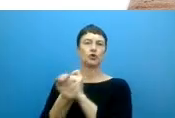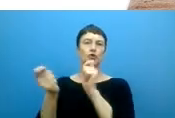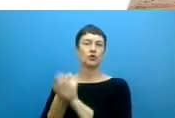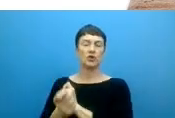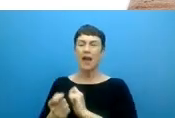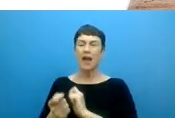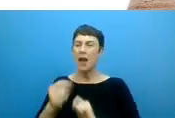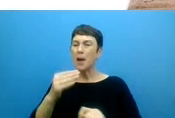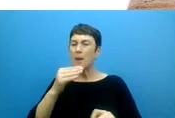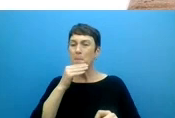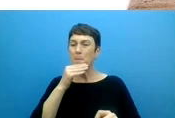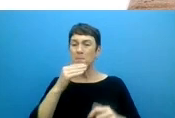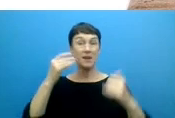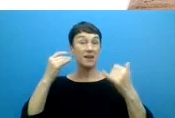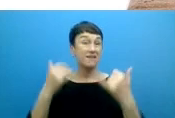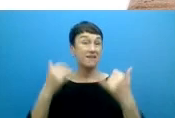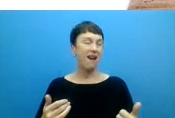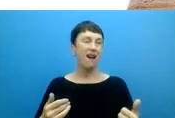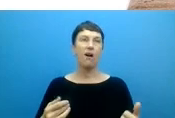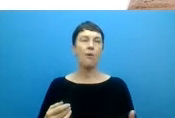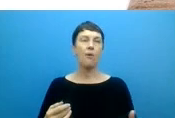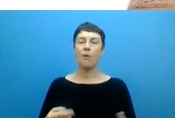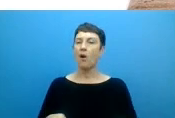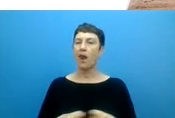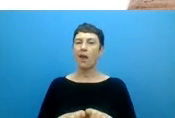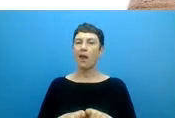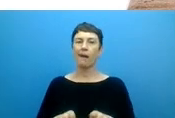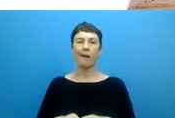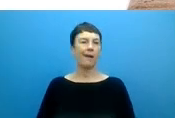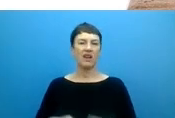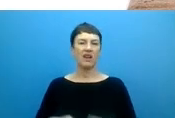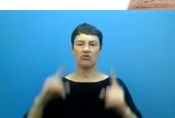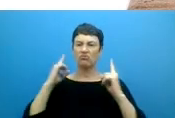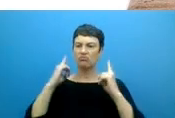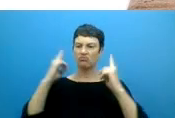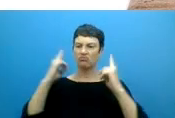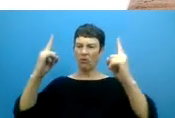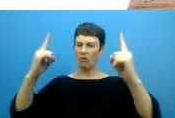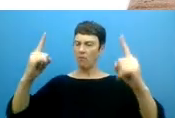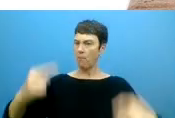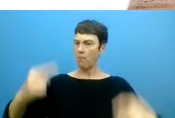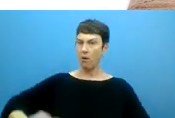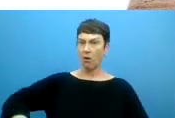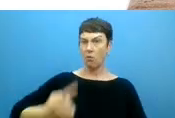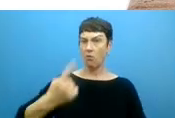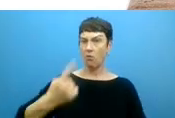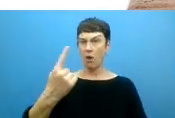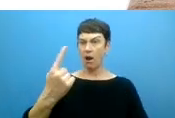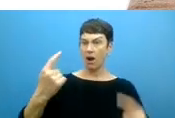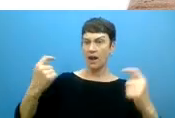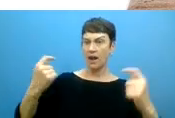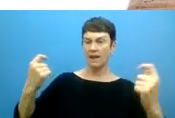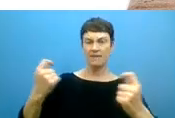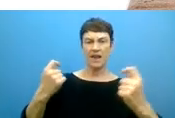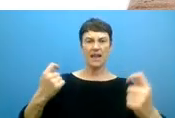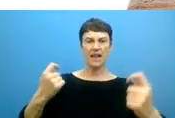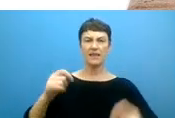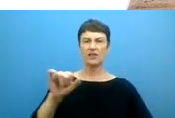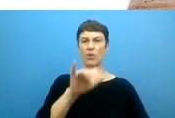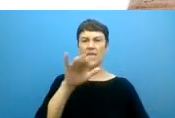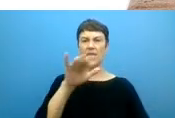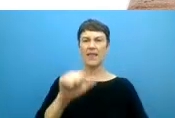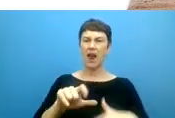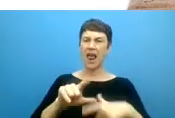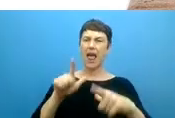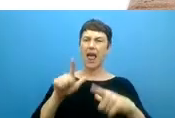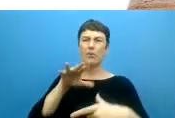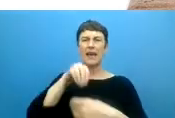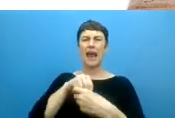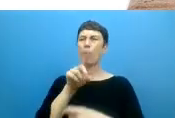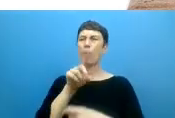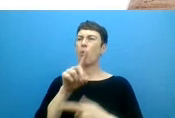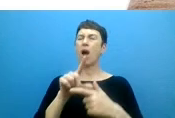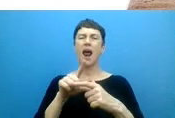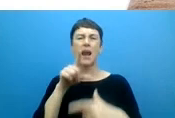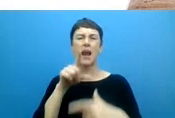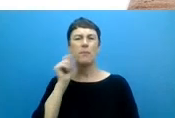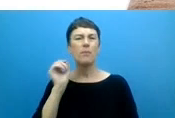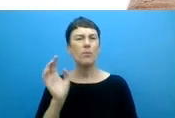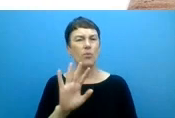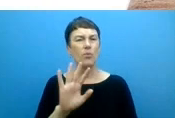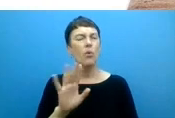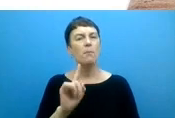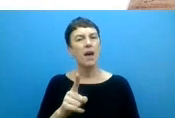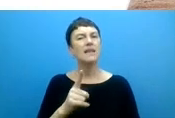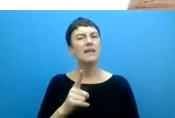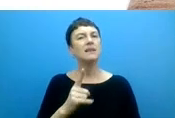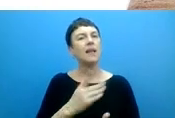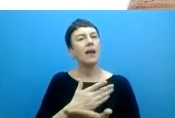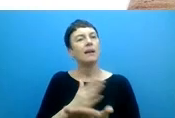that we need to now like have one like event and have all the South African languages in the name, but it's about